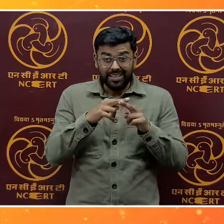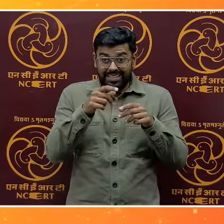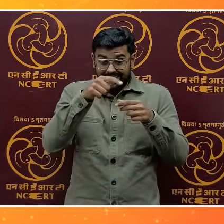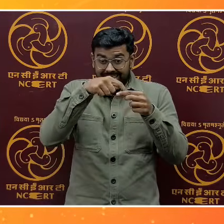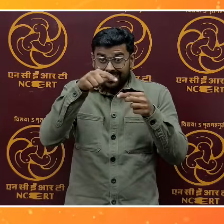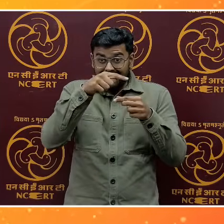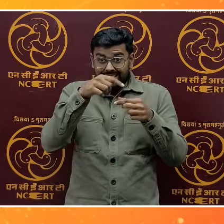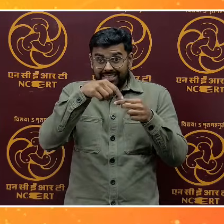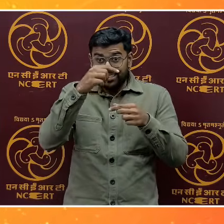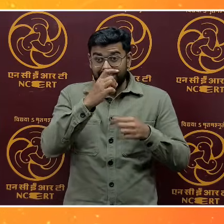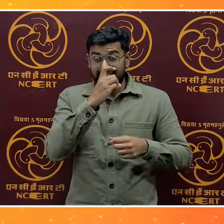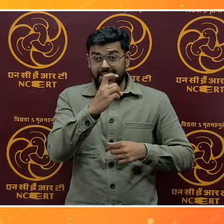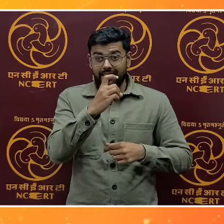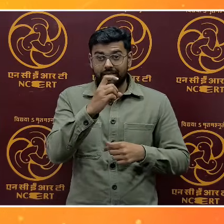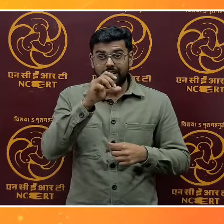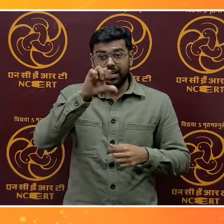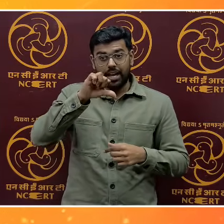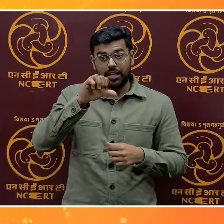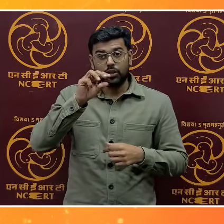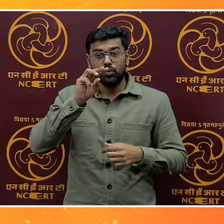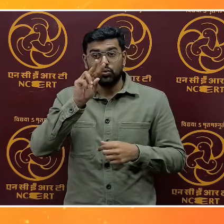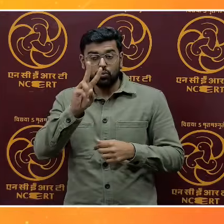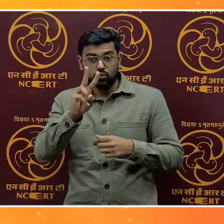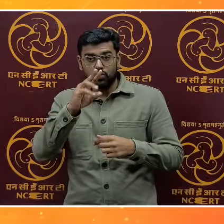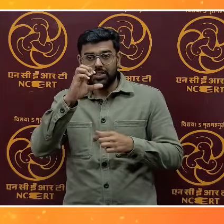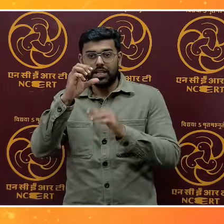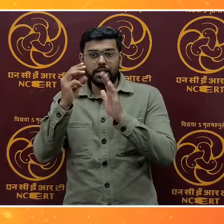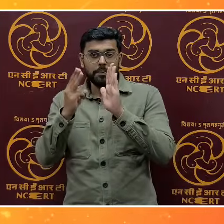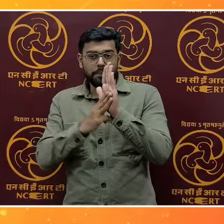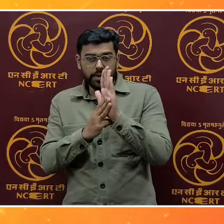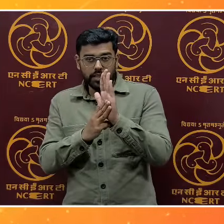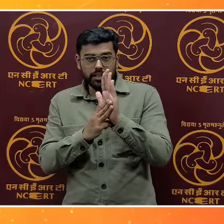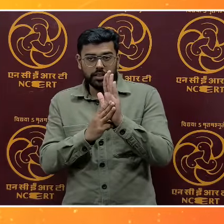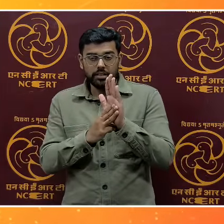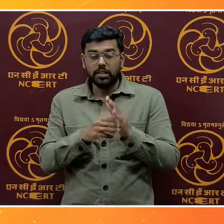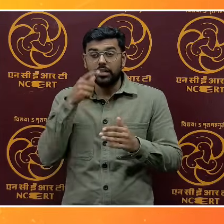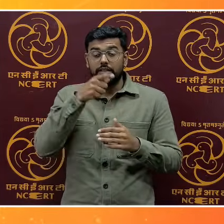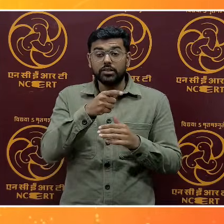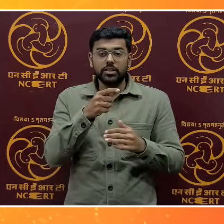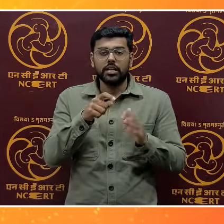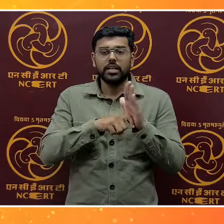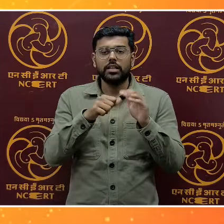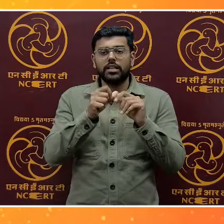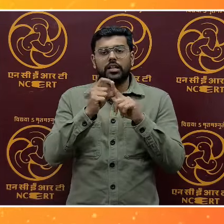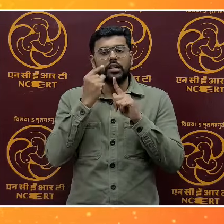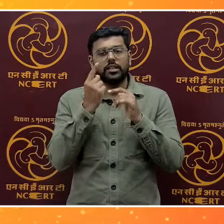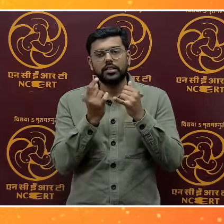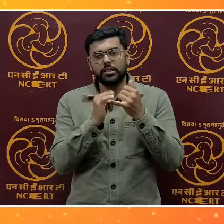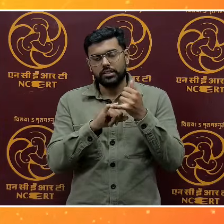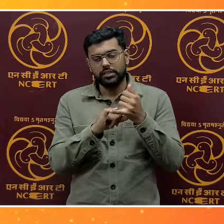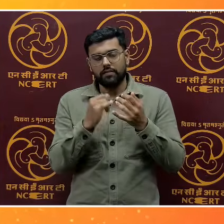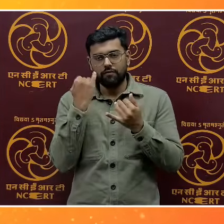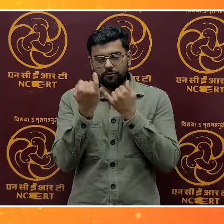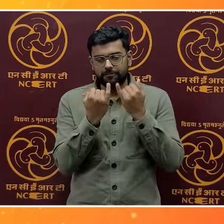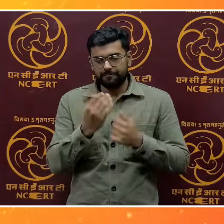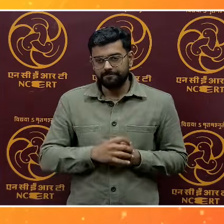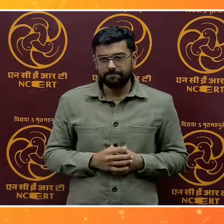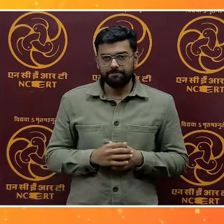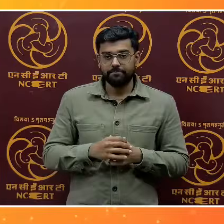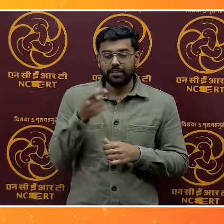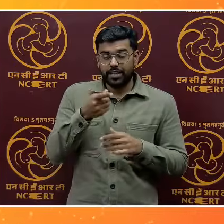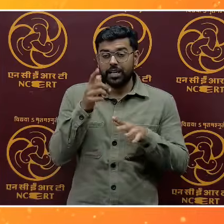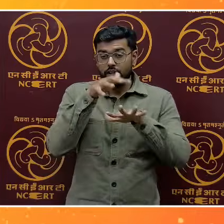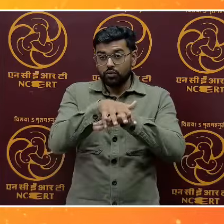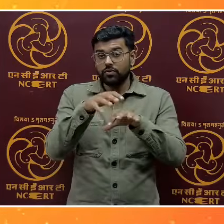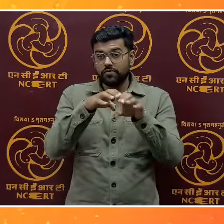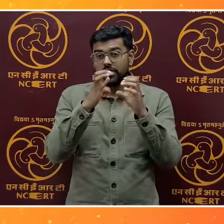is 792 centimeter square, find its radius. Okay. So, Tanvi, here for inclusive